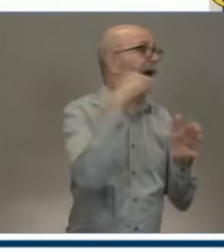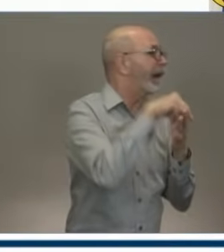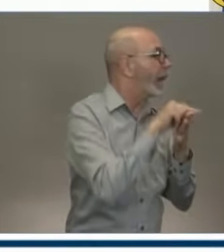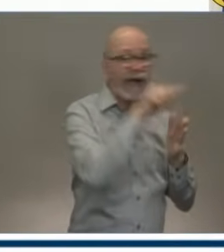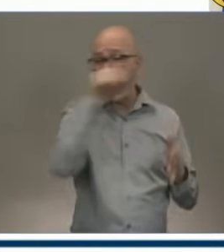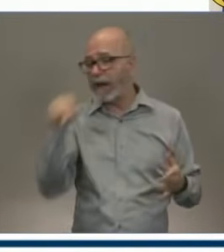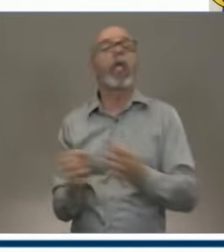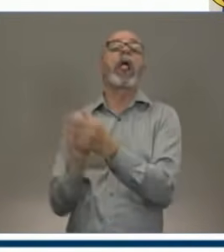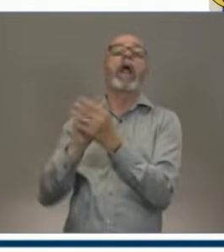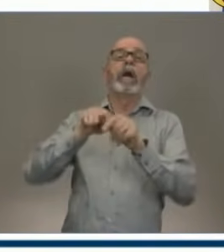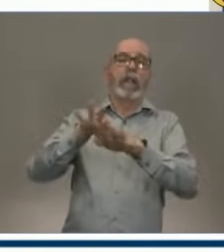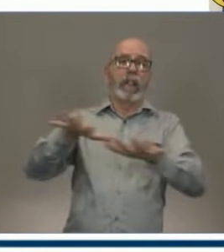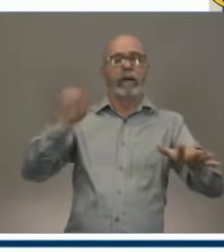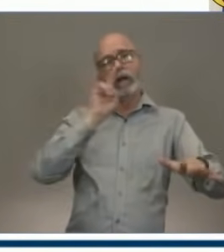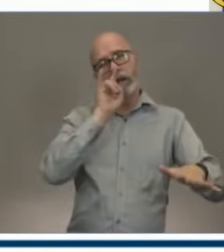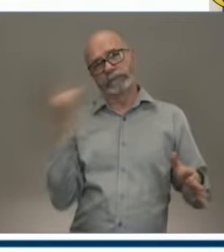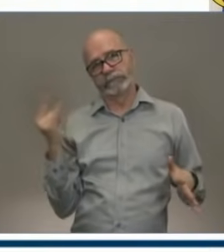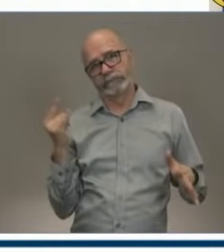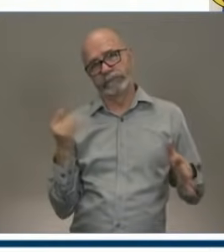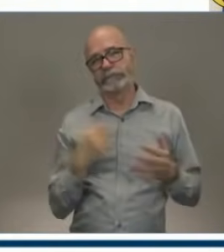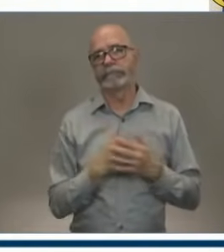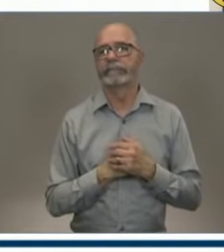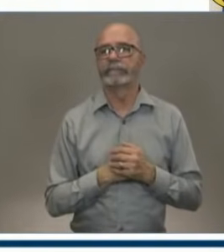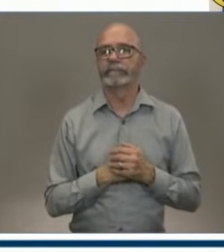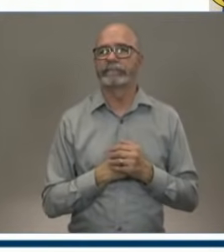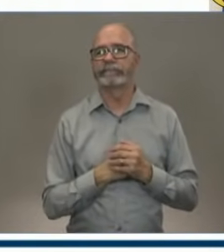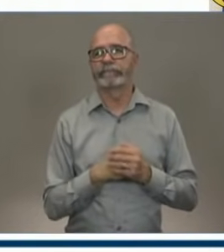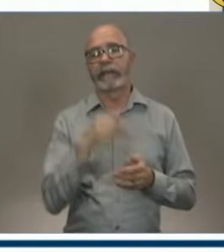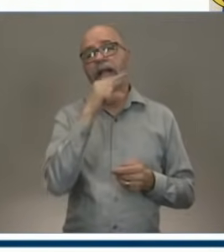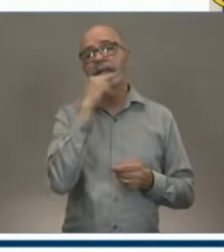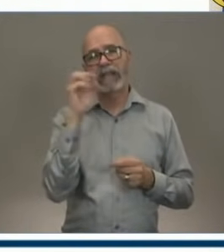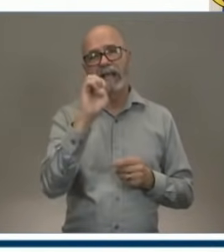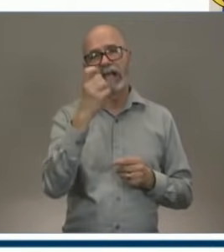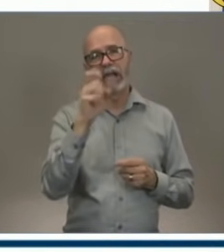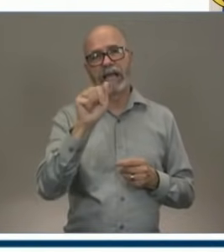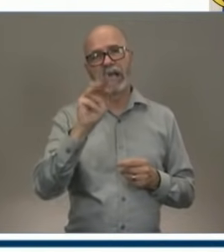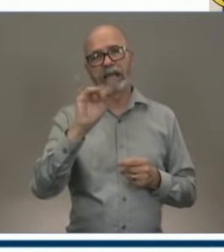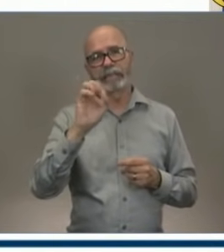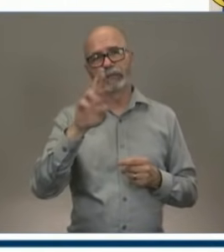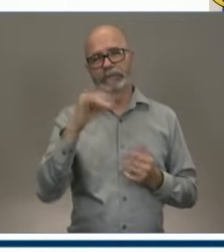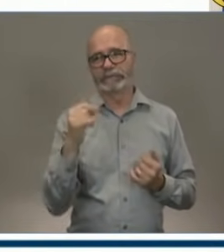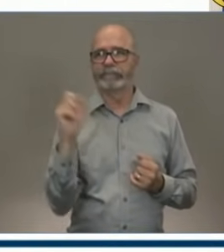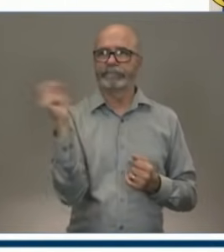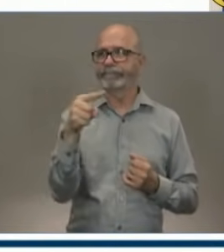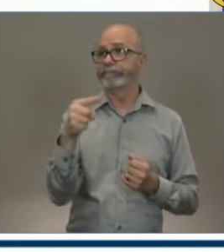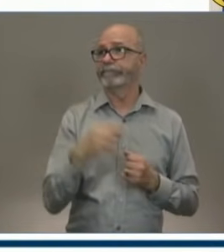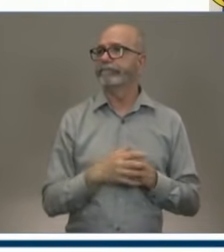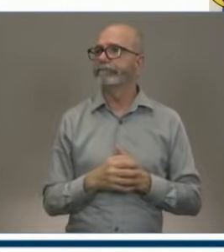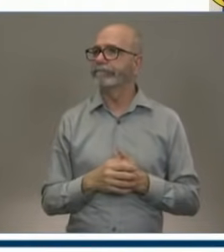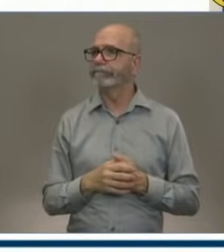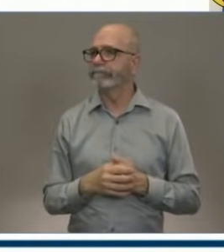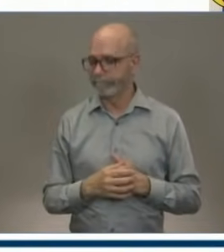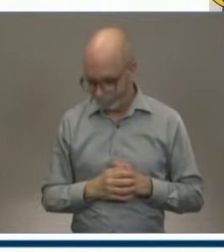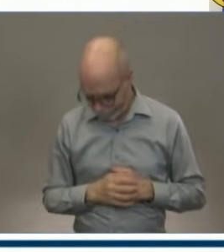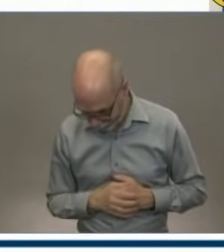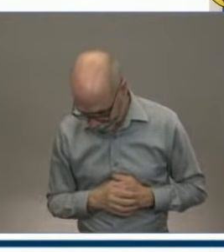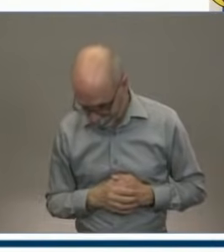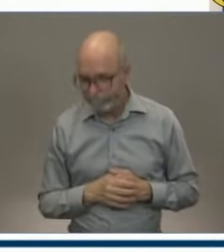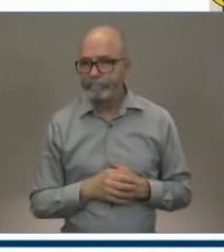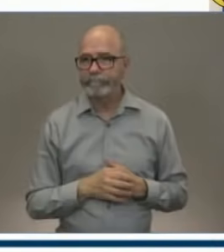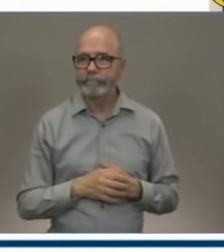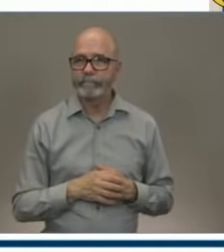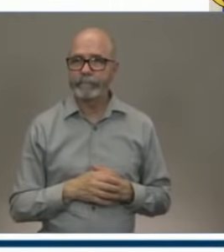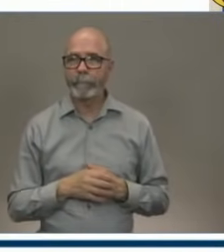question will go to Zane Woodford with the Halifax Examiner. Hi there. As you mentioned, sort of off the top, people are